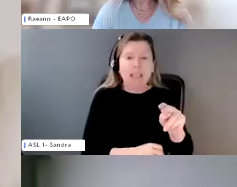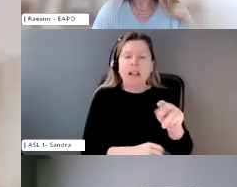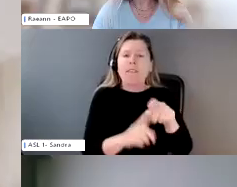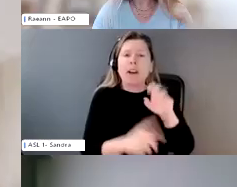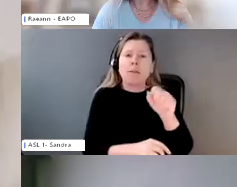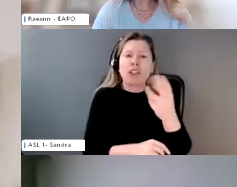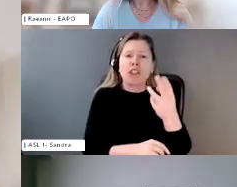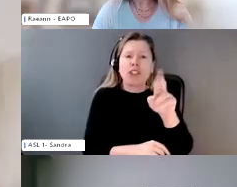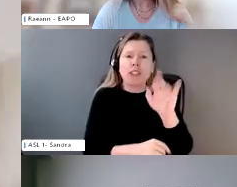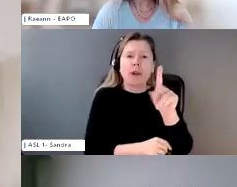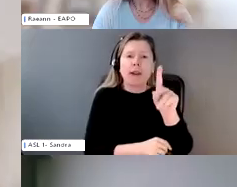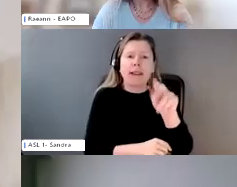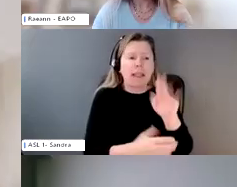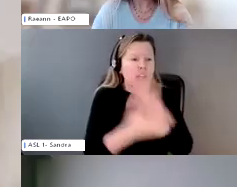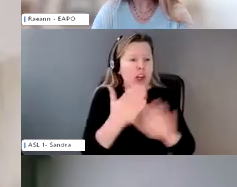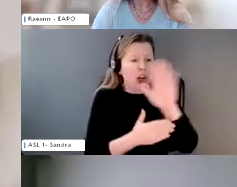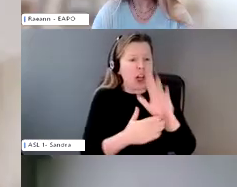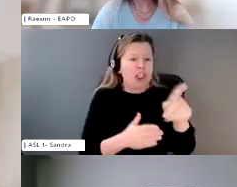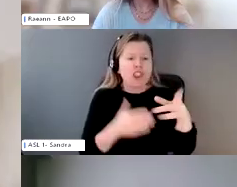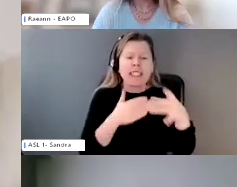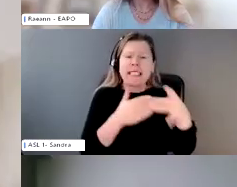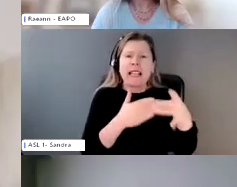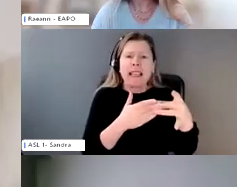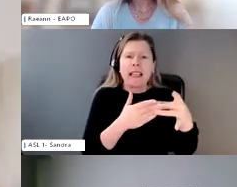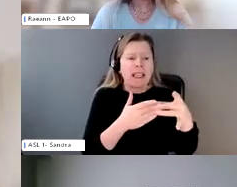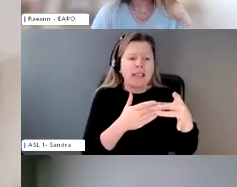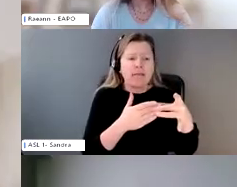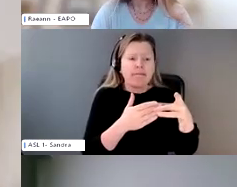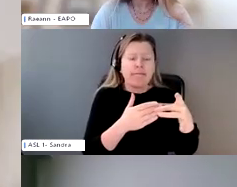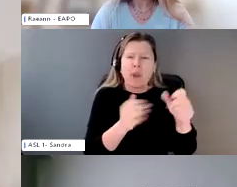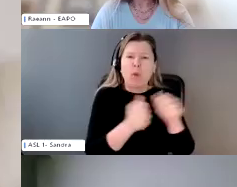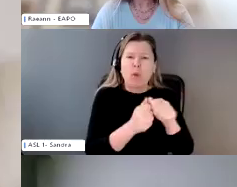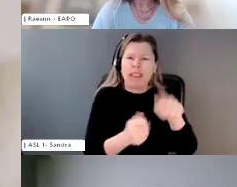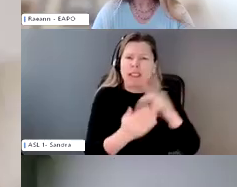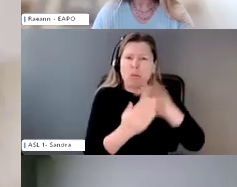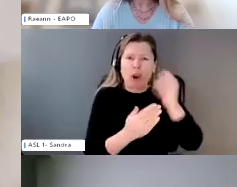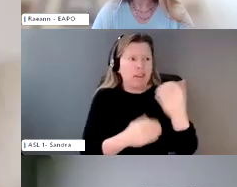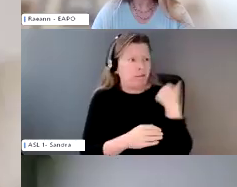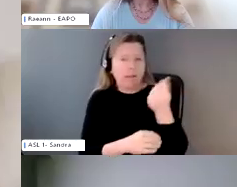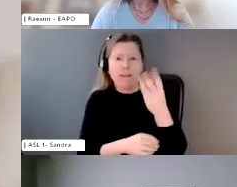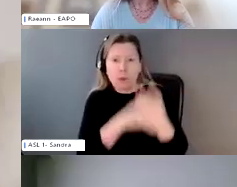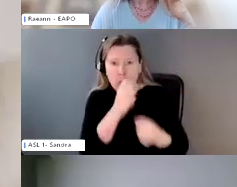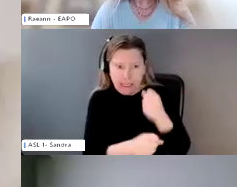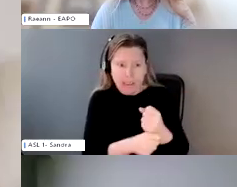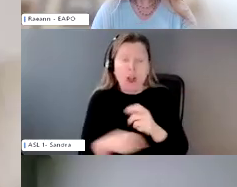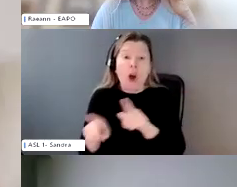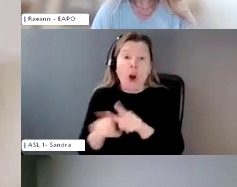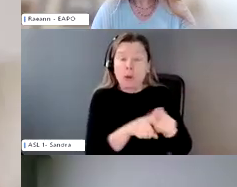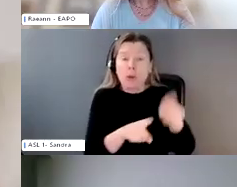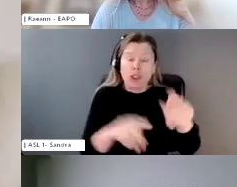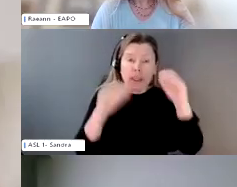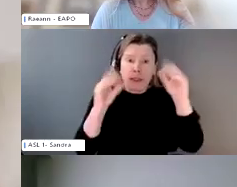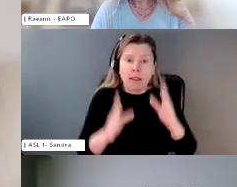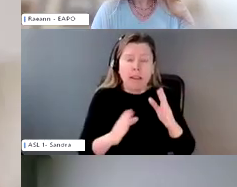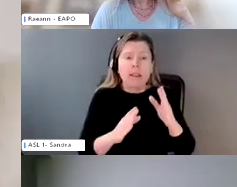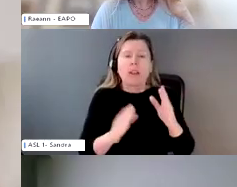project person that has been working on this initiative for the past few years. She's also a professor at the Faculty of Humanities